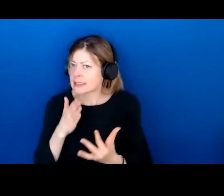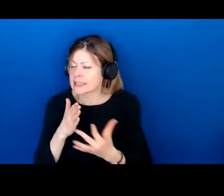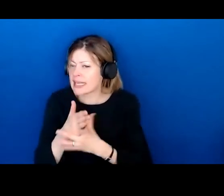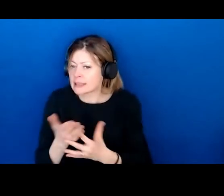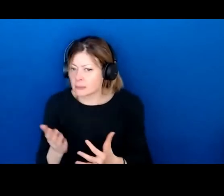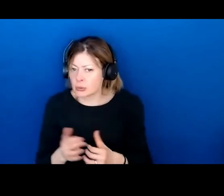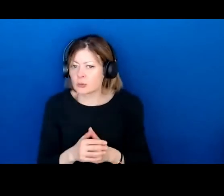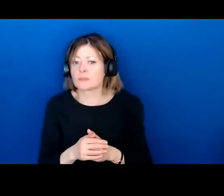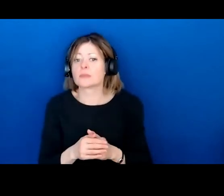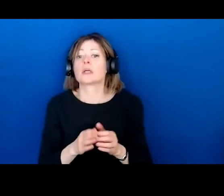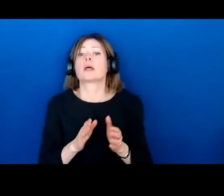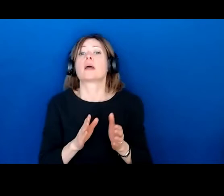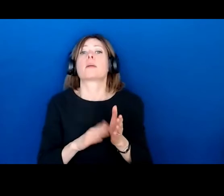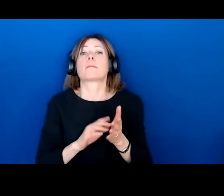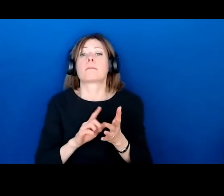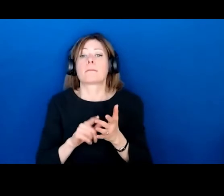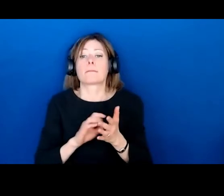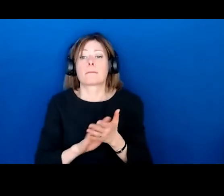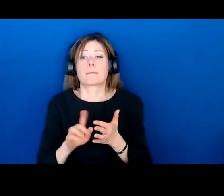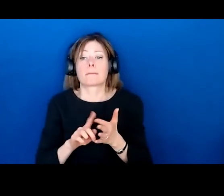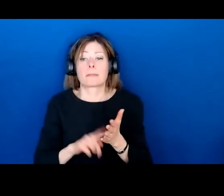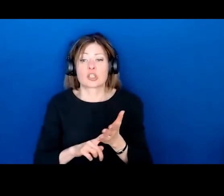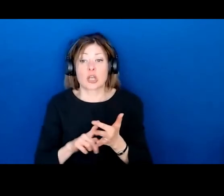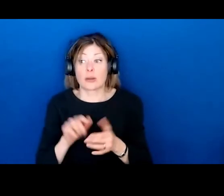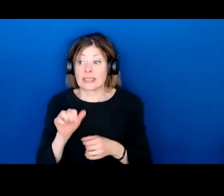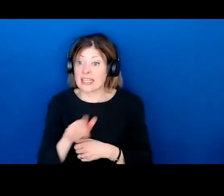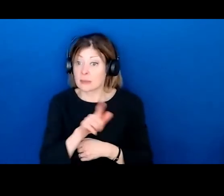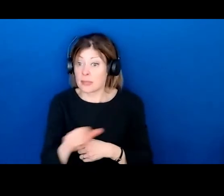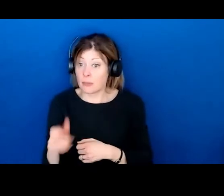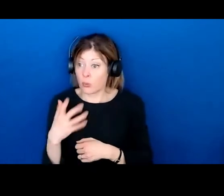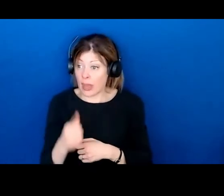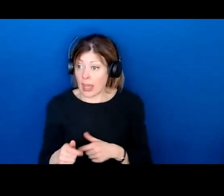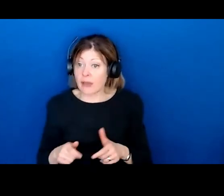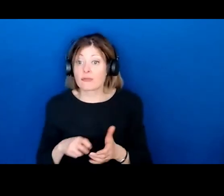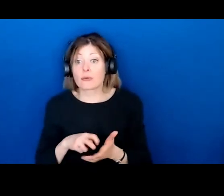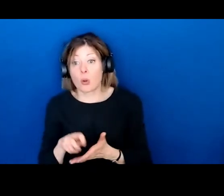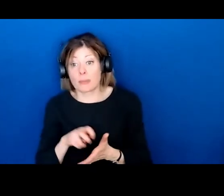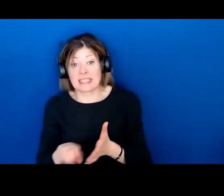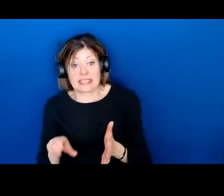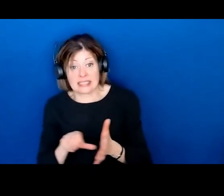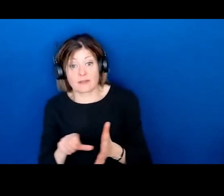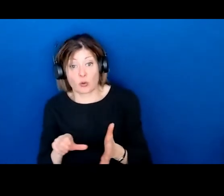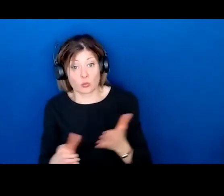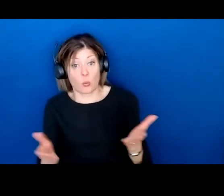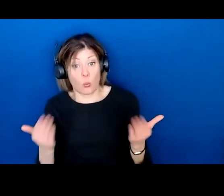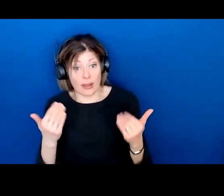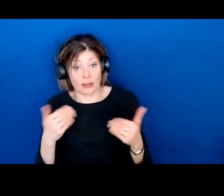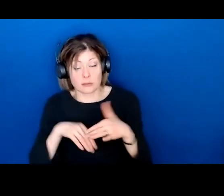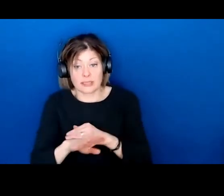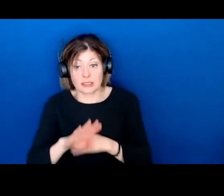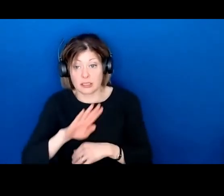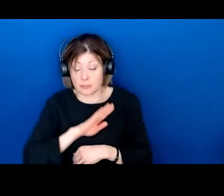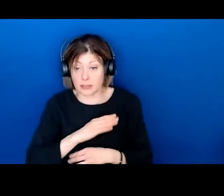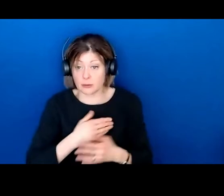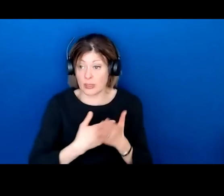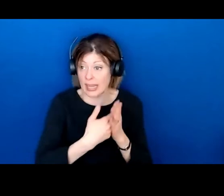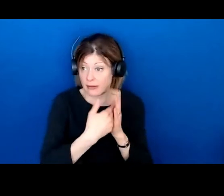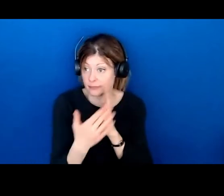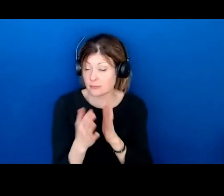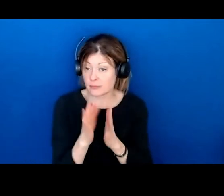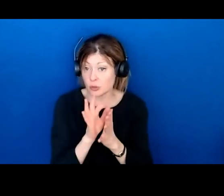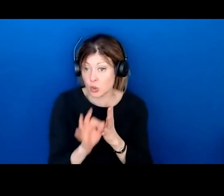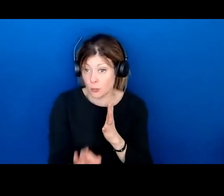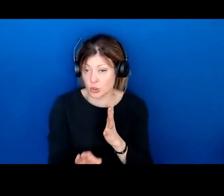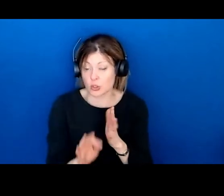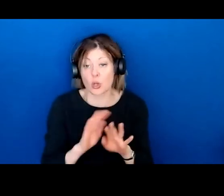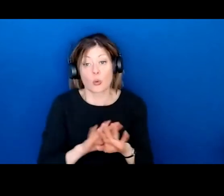with mobility difficulties. So we have a range of options. We don't have any